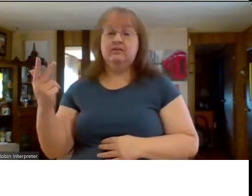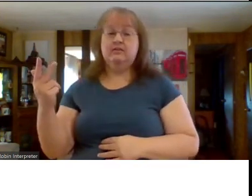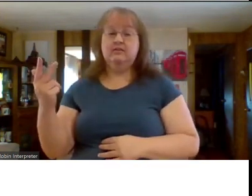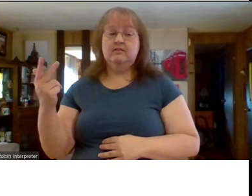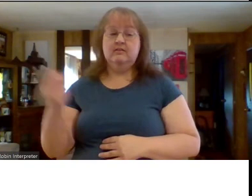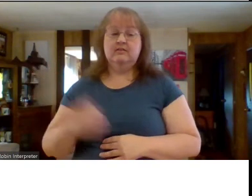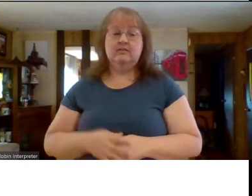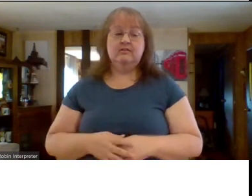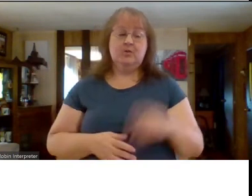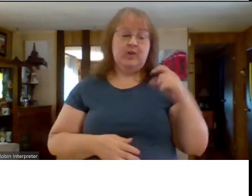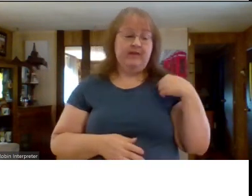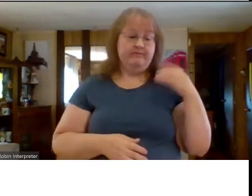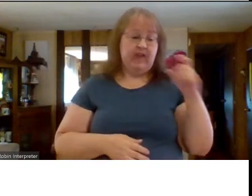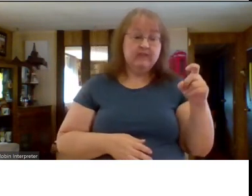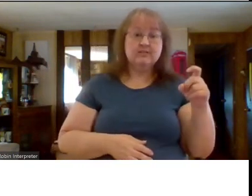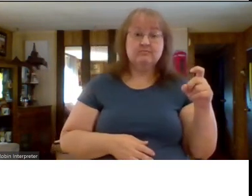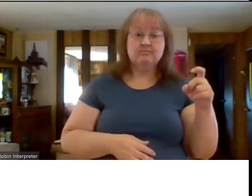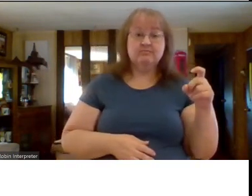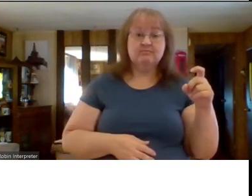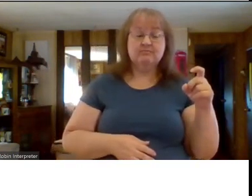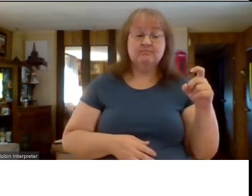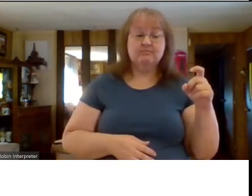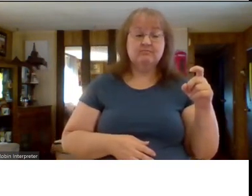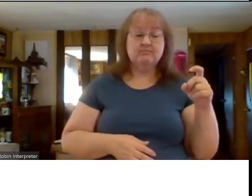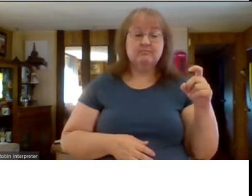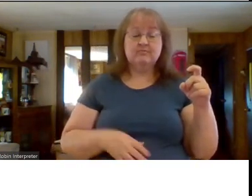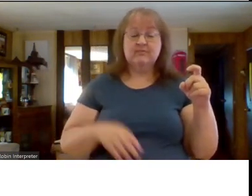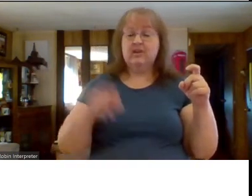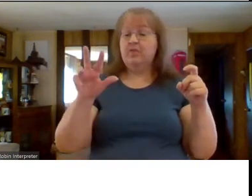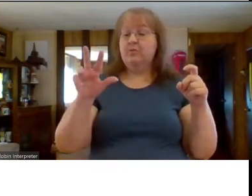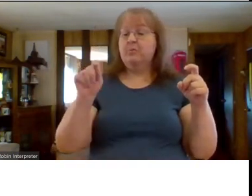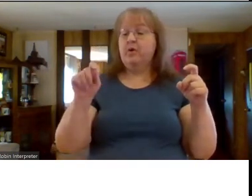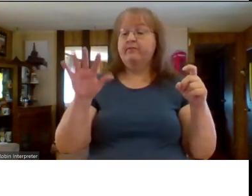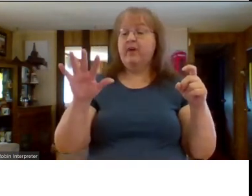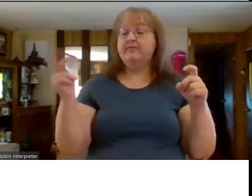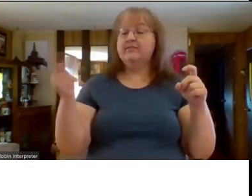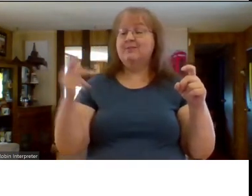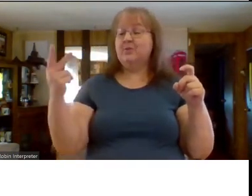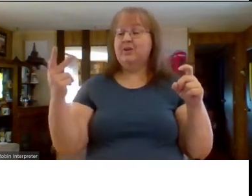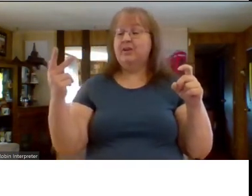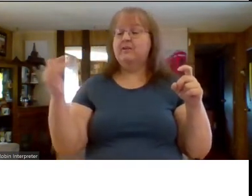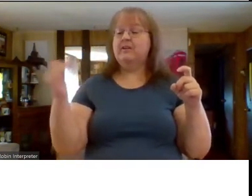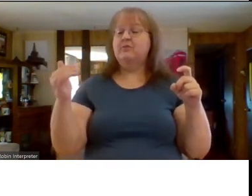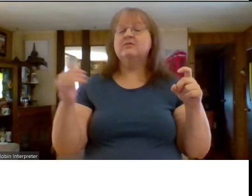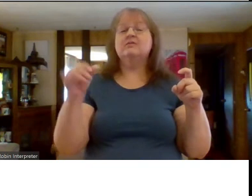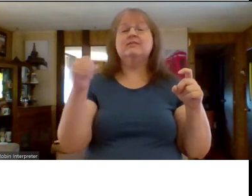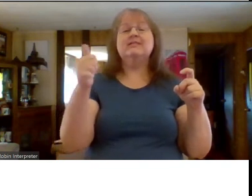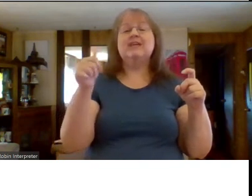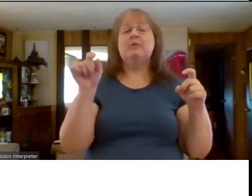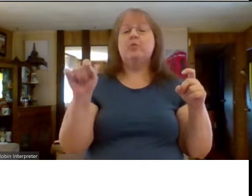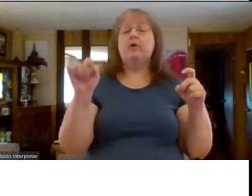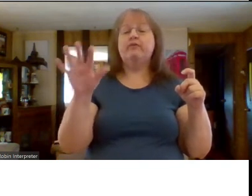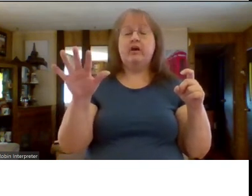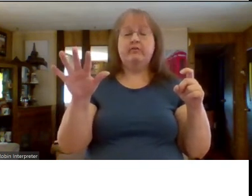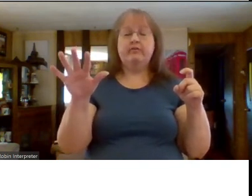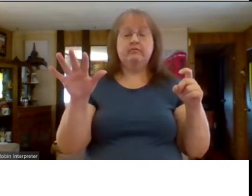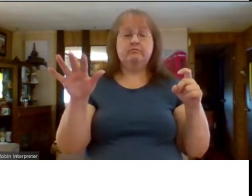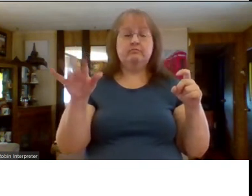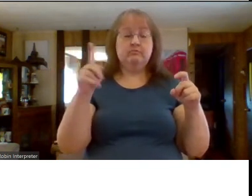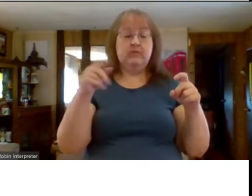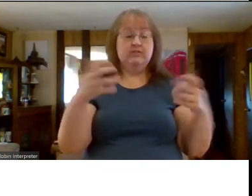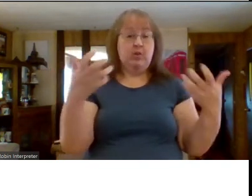equals 3.5 times 3. So 1 times x is x, just x. And 3.5 times